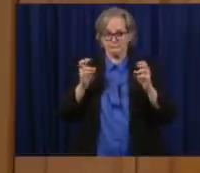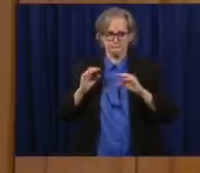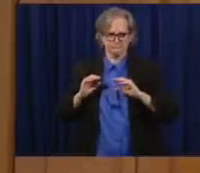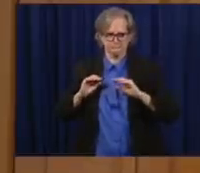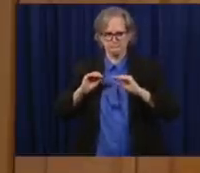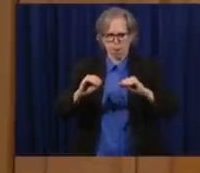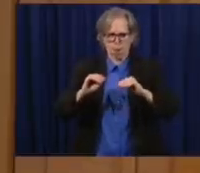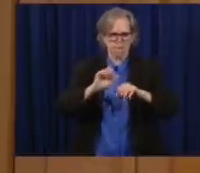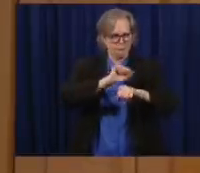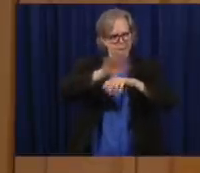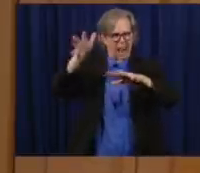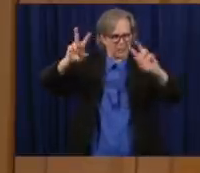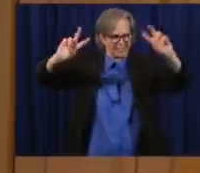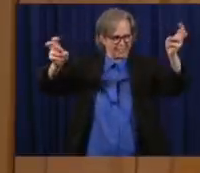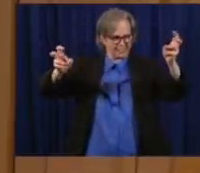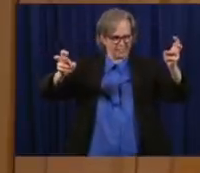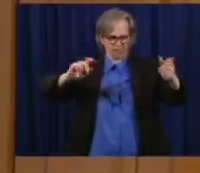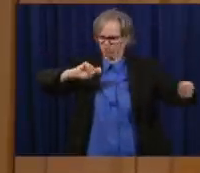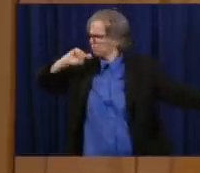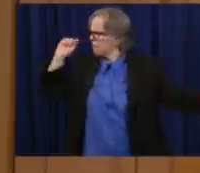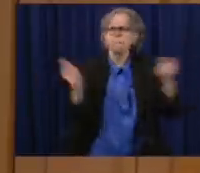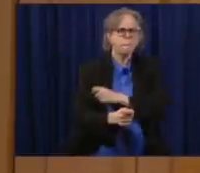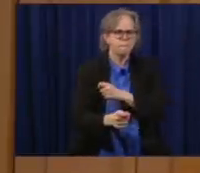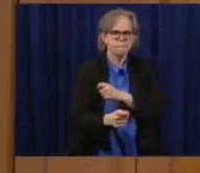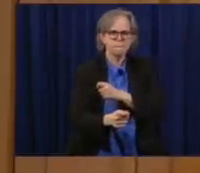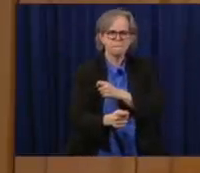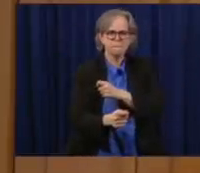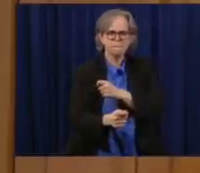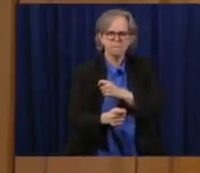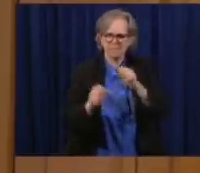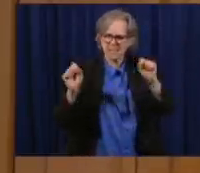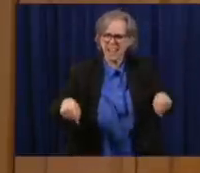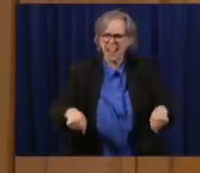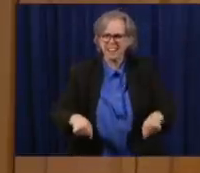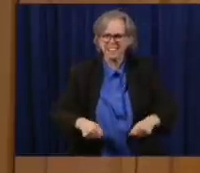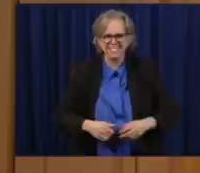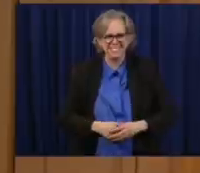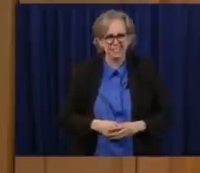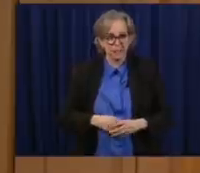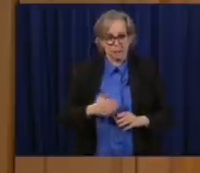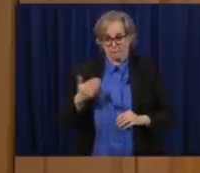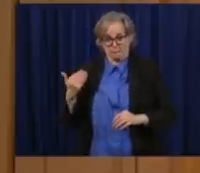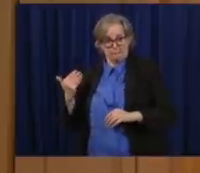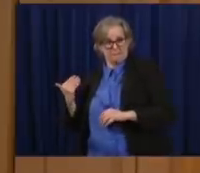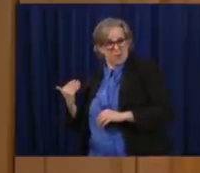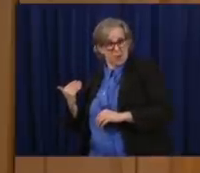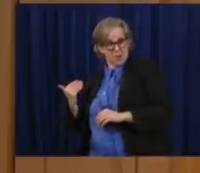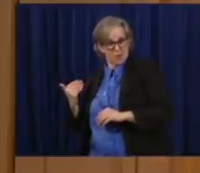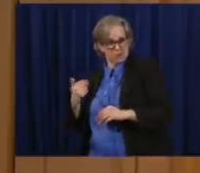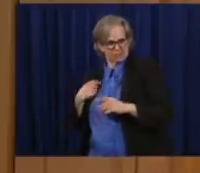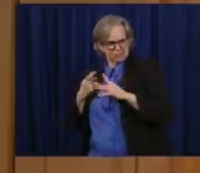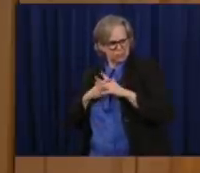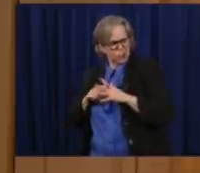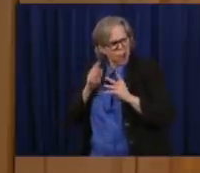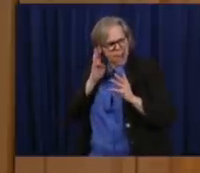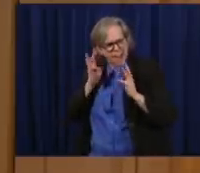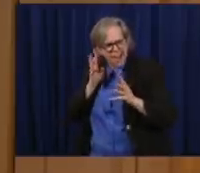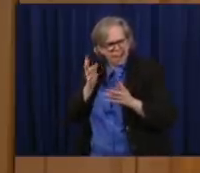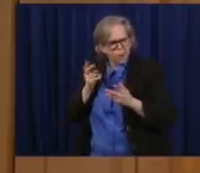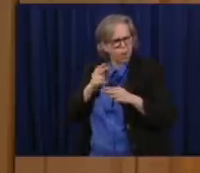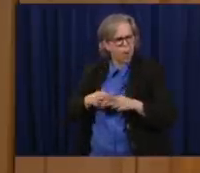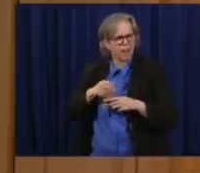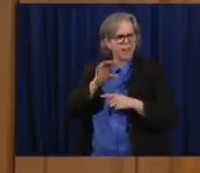I started out, before I took this job, we were working on something called a flourishing concept, a flourishing framework. And